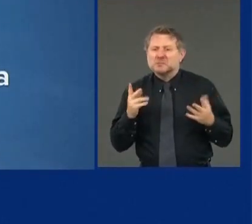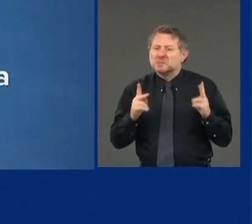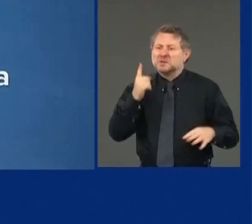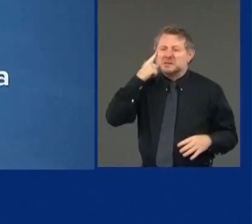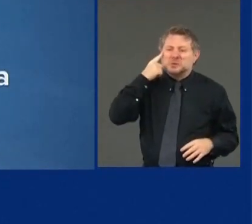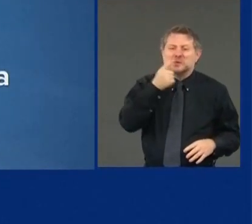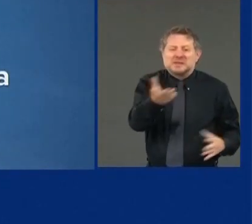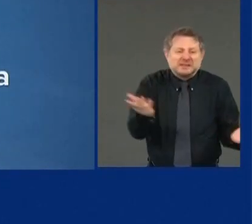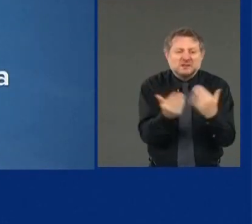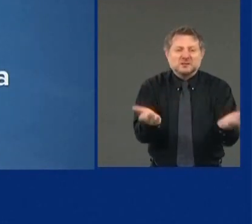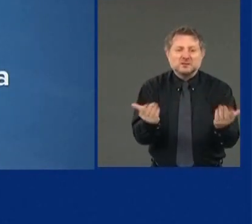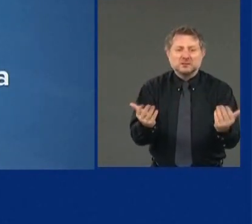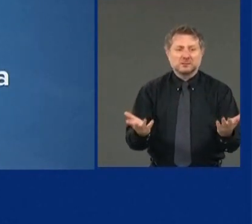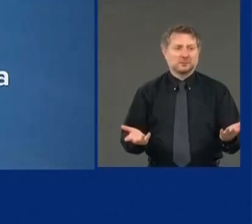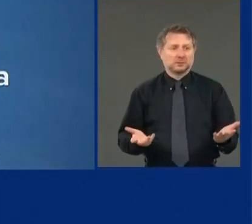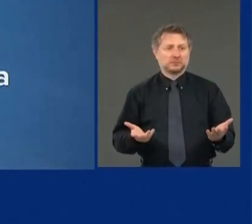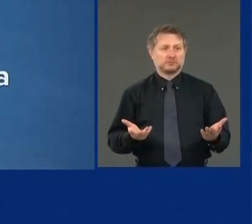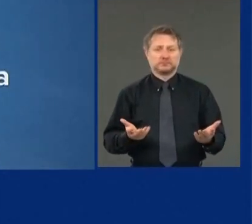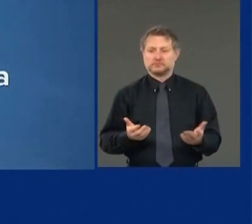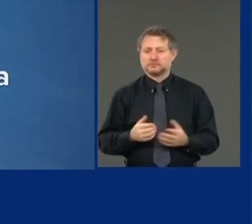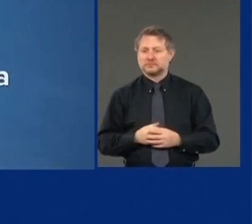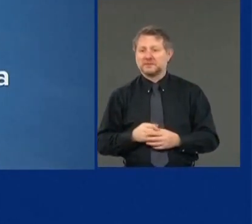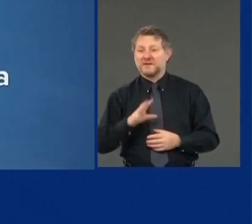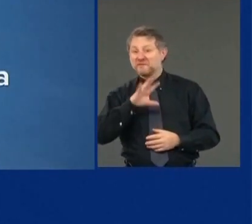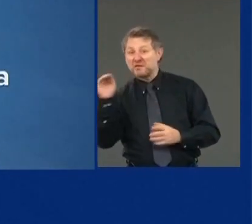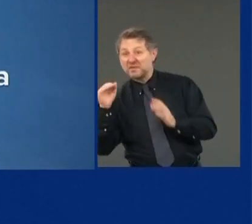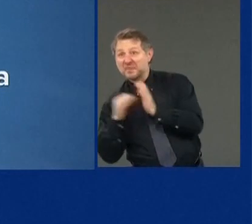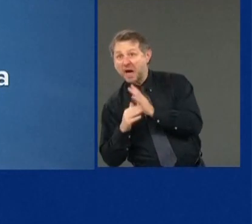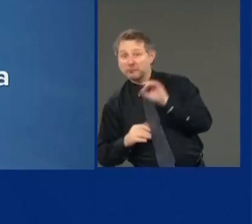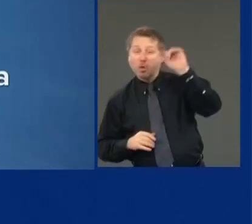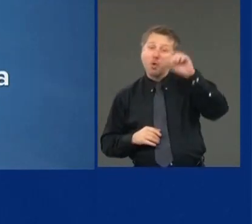those 5 finalists? 50,000. 50?